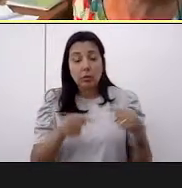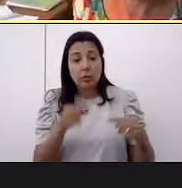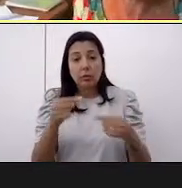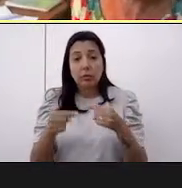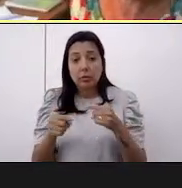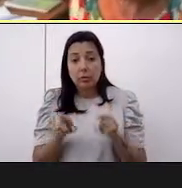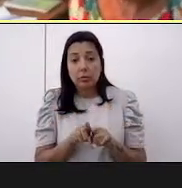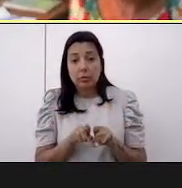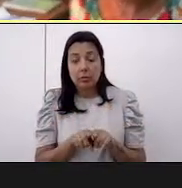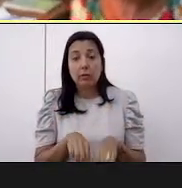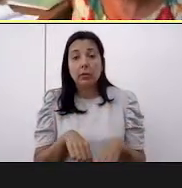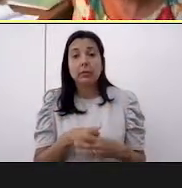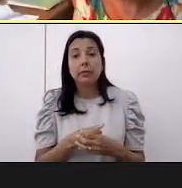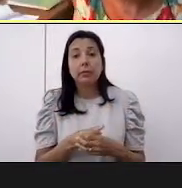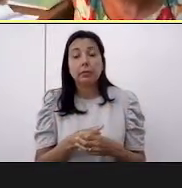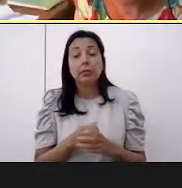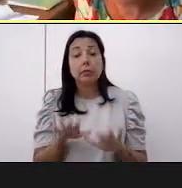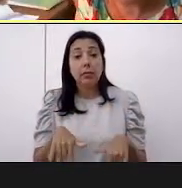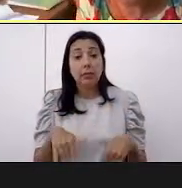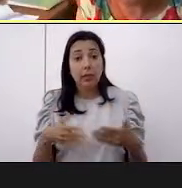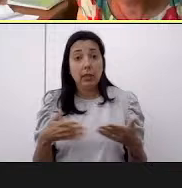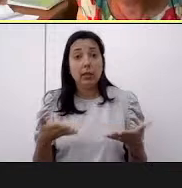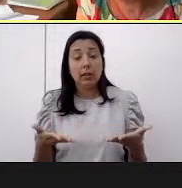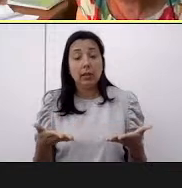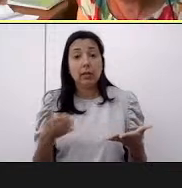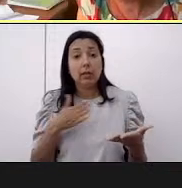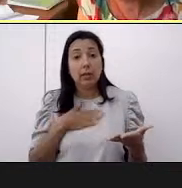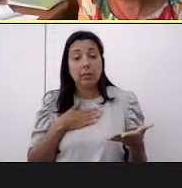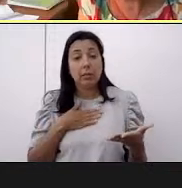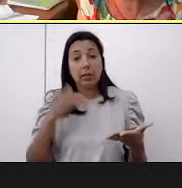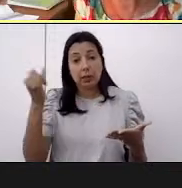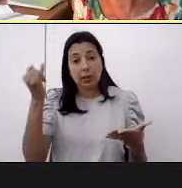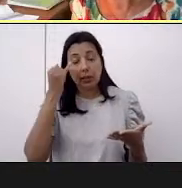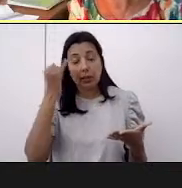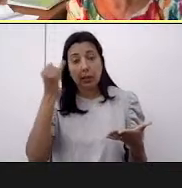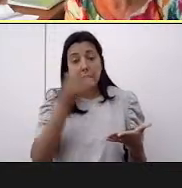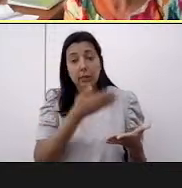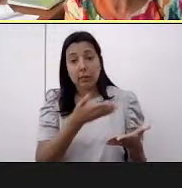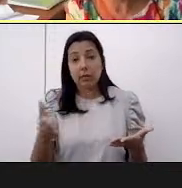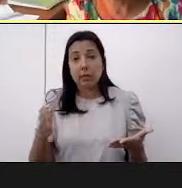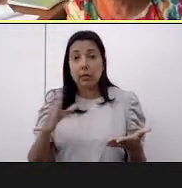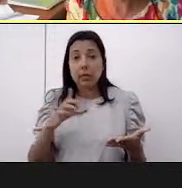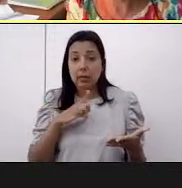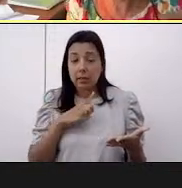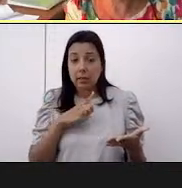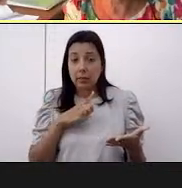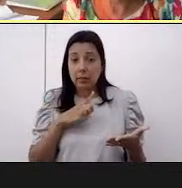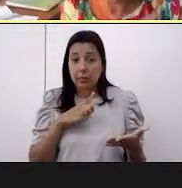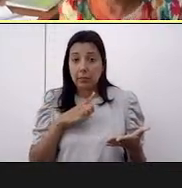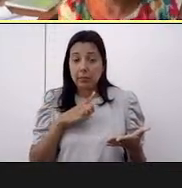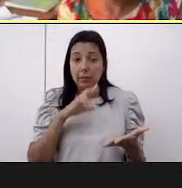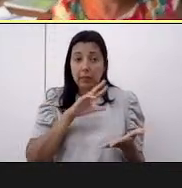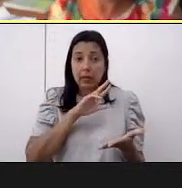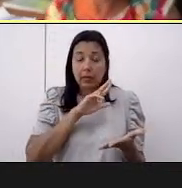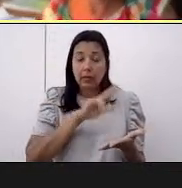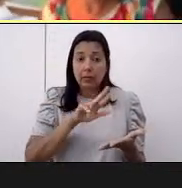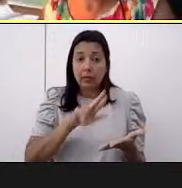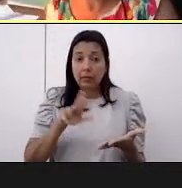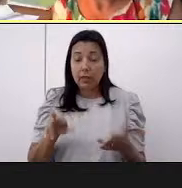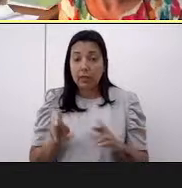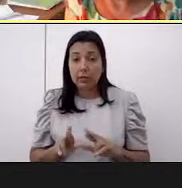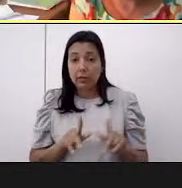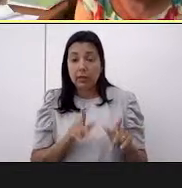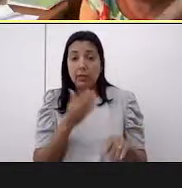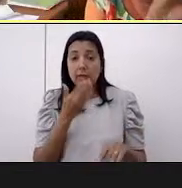And so my idea is that you have a progressive selection of alternatives through different spaces of